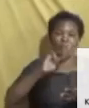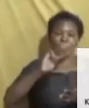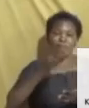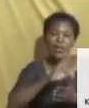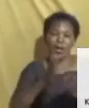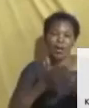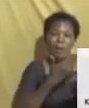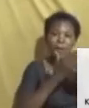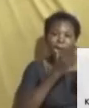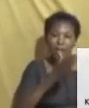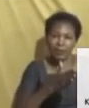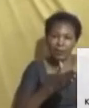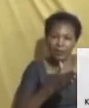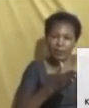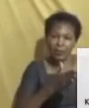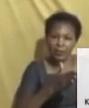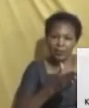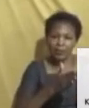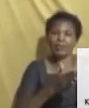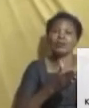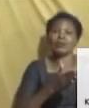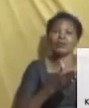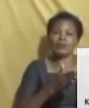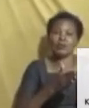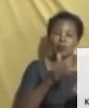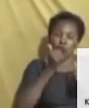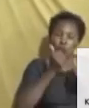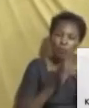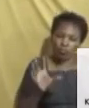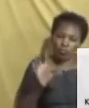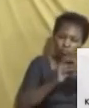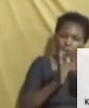appellant's appeal that is in consonance with the general